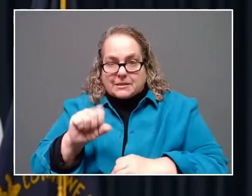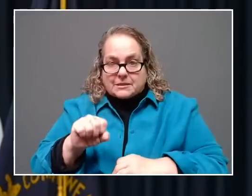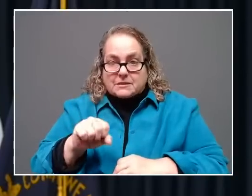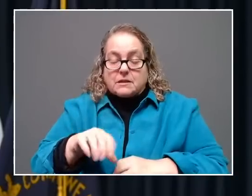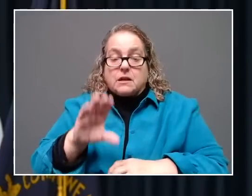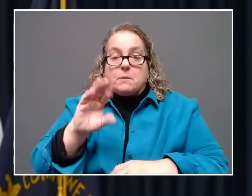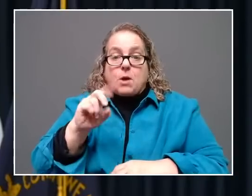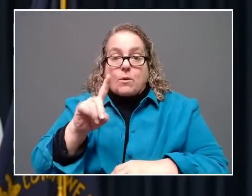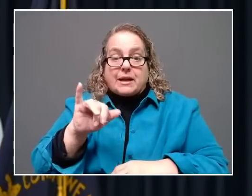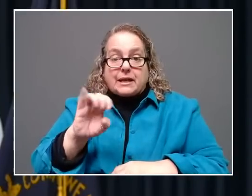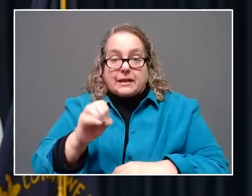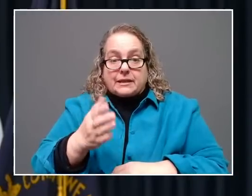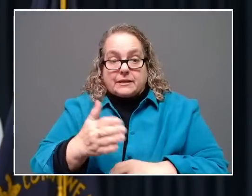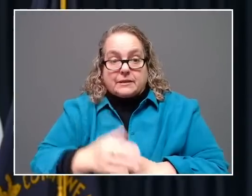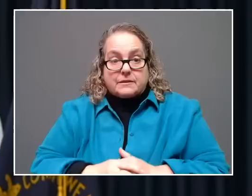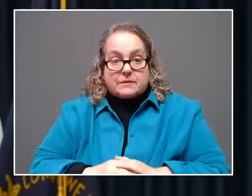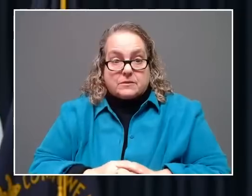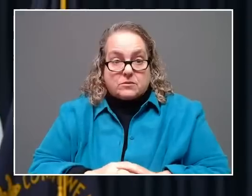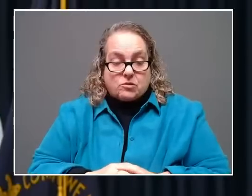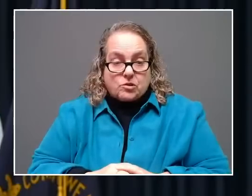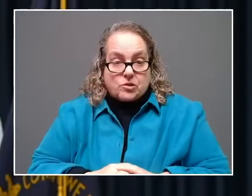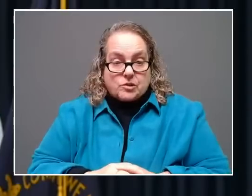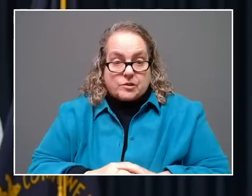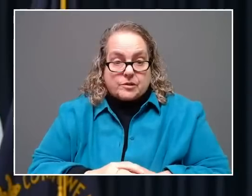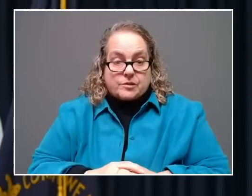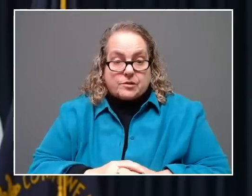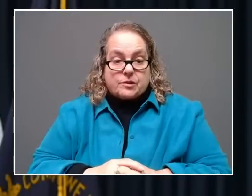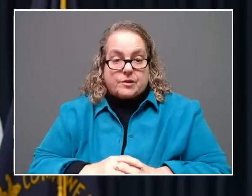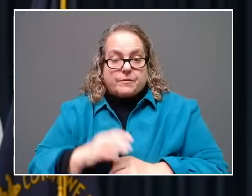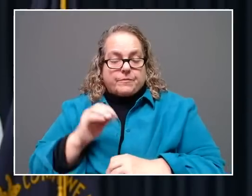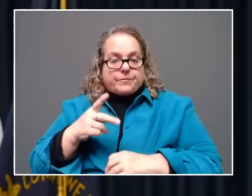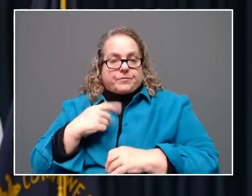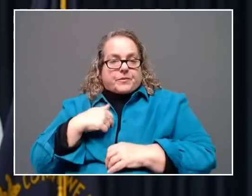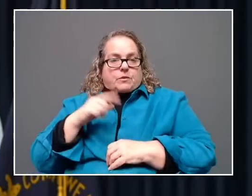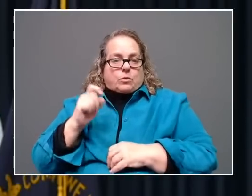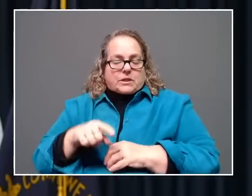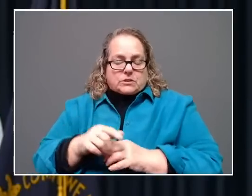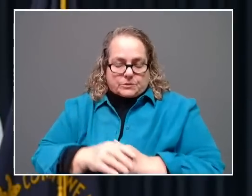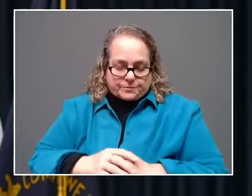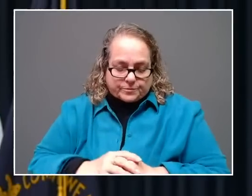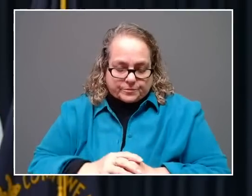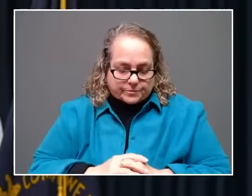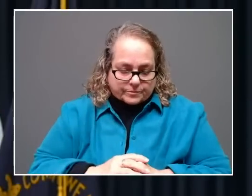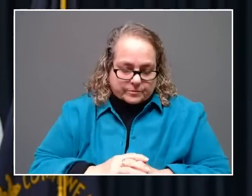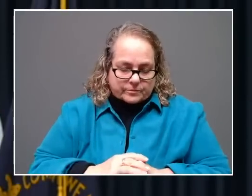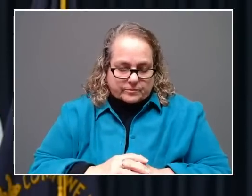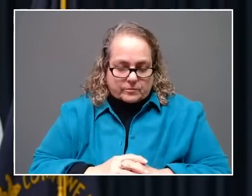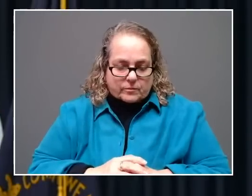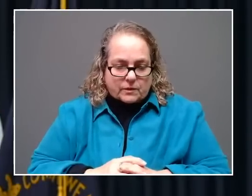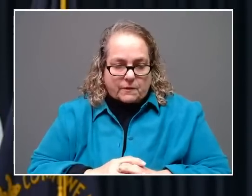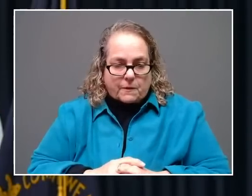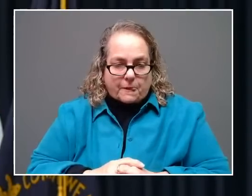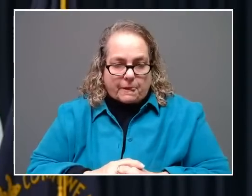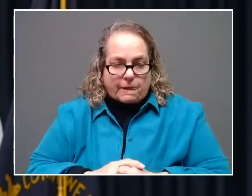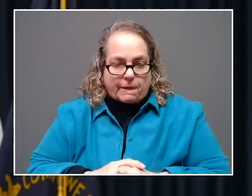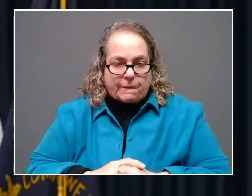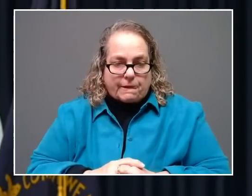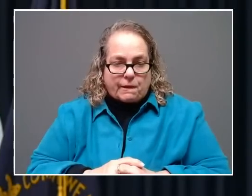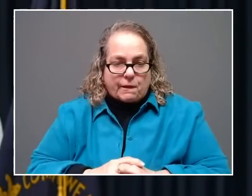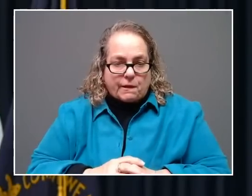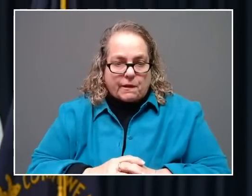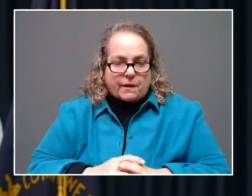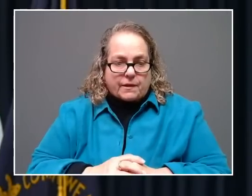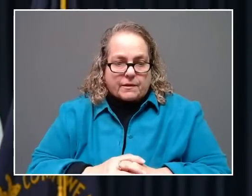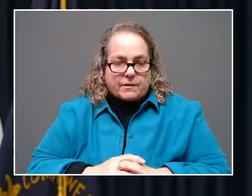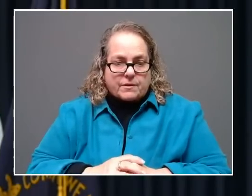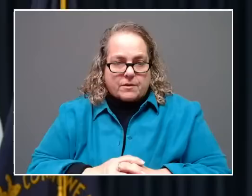So I have a multi-part question concerning Senate Joint Resolution 150. The public has received that to you to prematurely end your COVID state